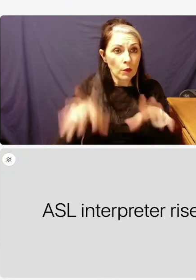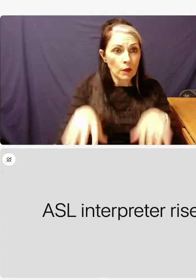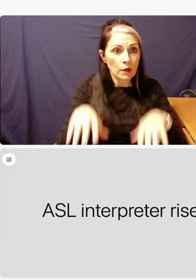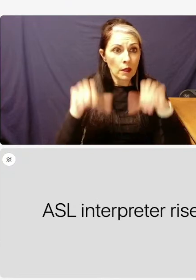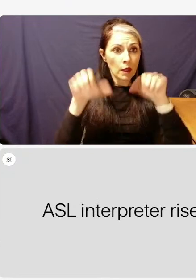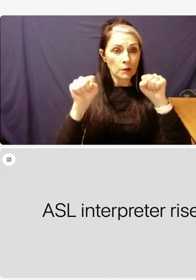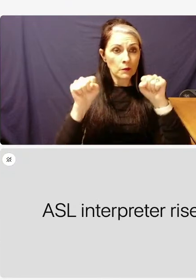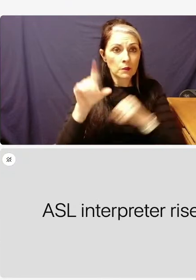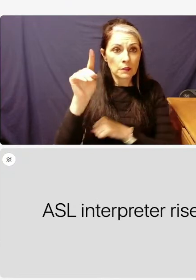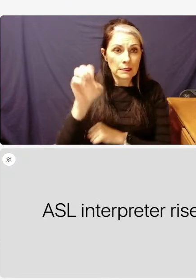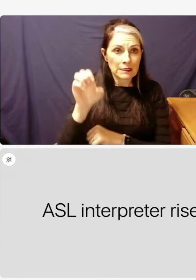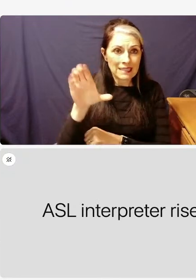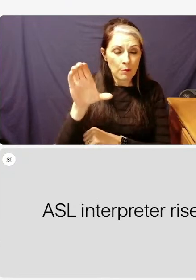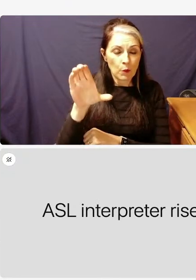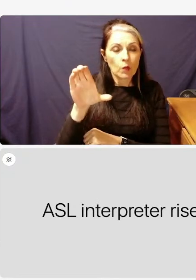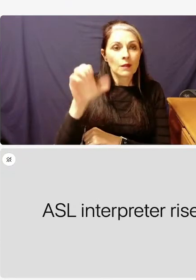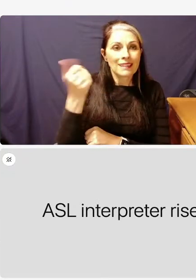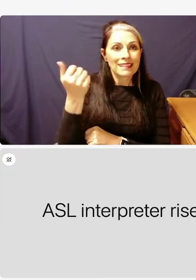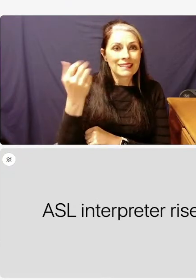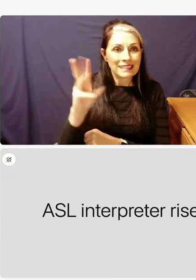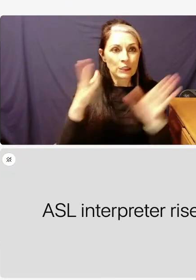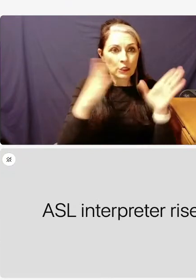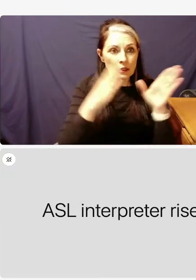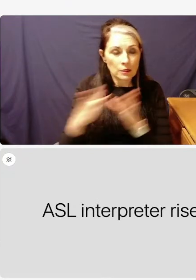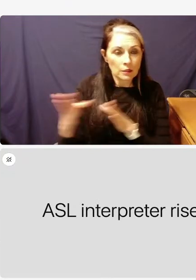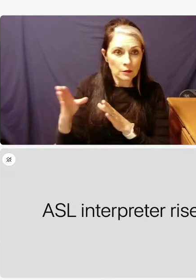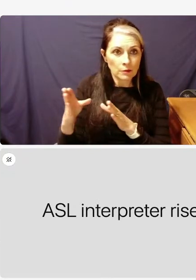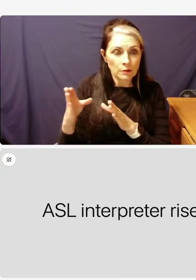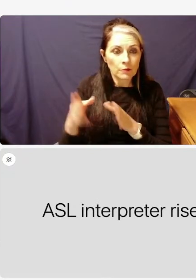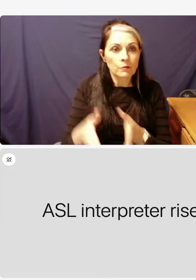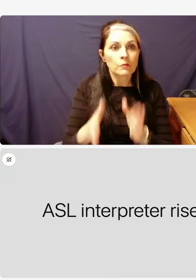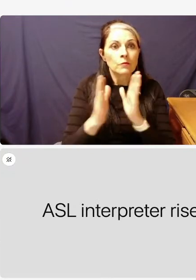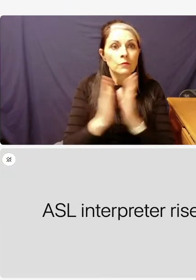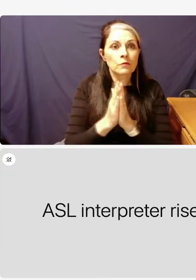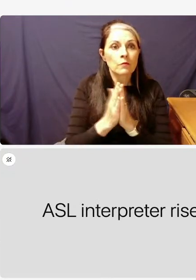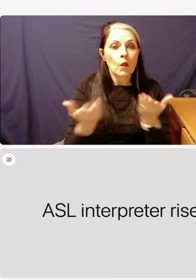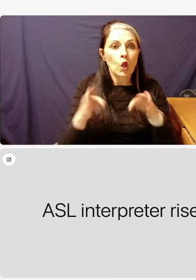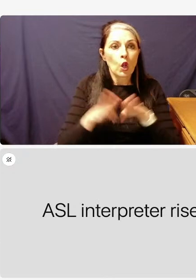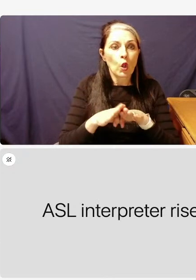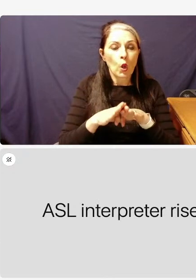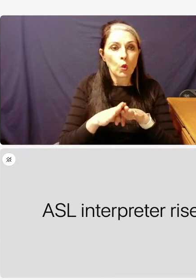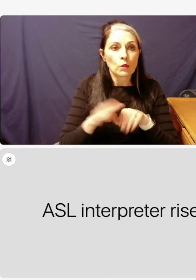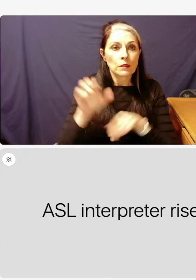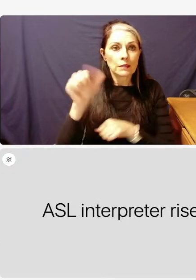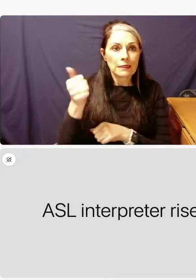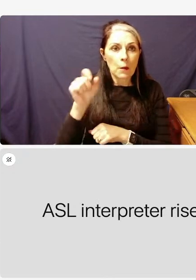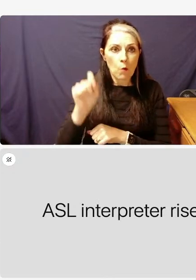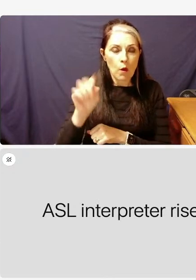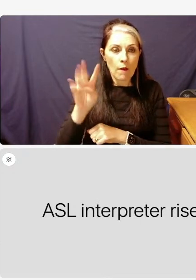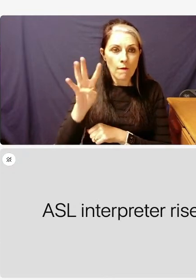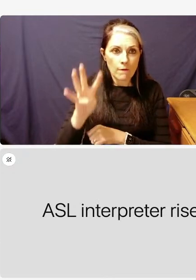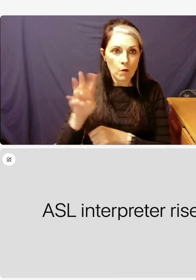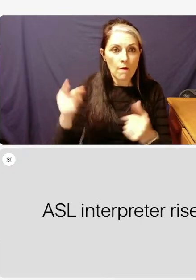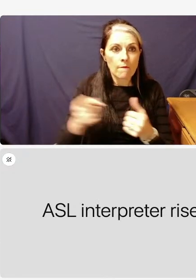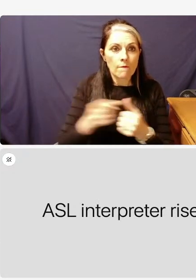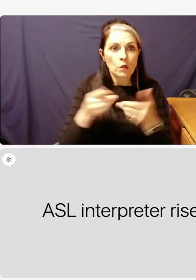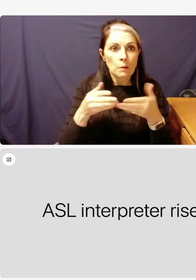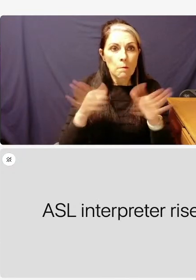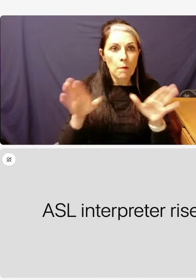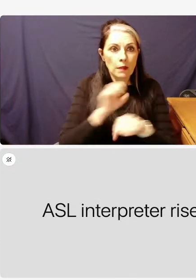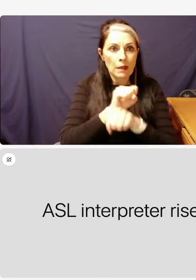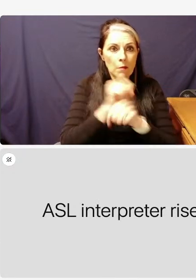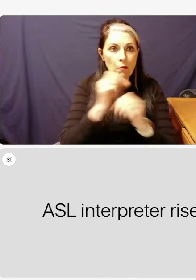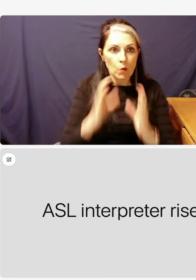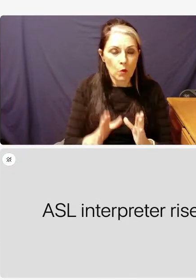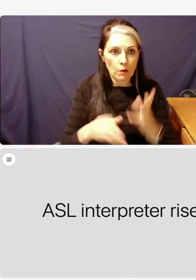closed session item 10.4 it's our personal public employee appointment item the addition of one volunteer coach for boys soccer and the